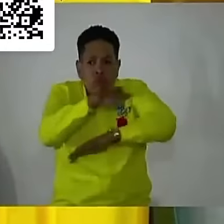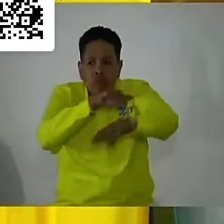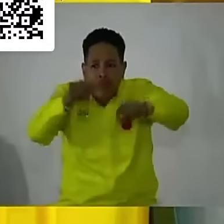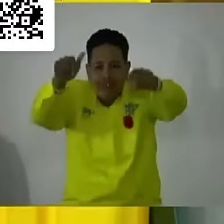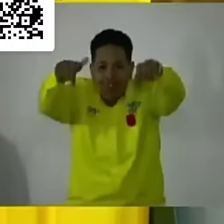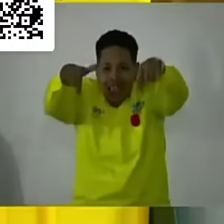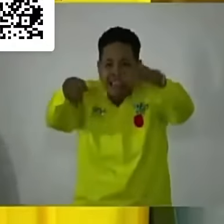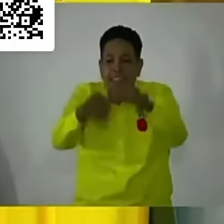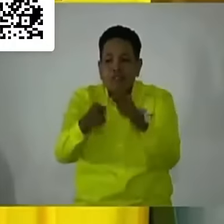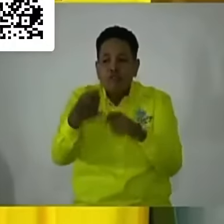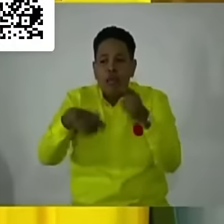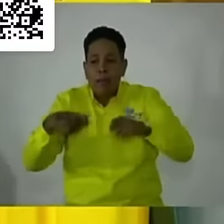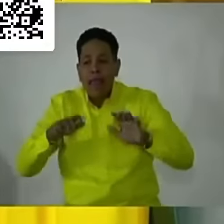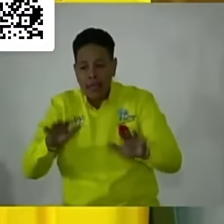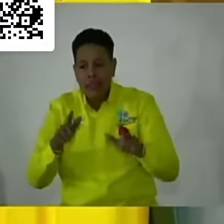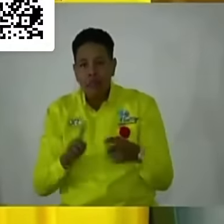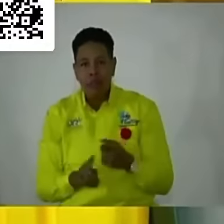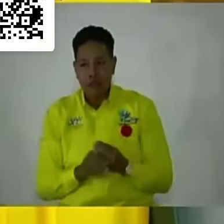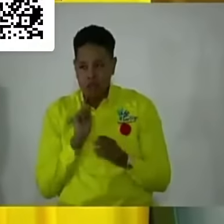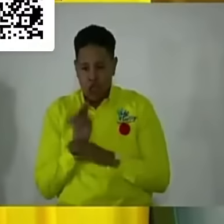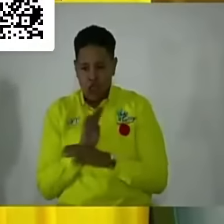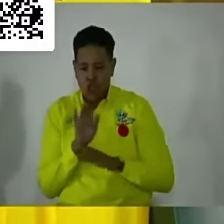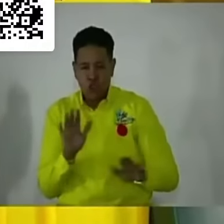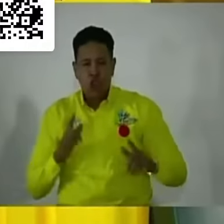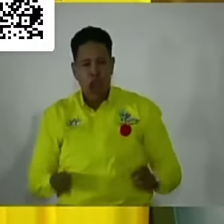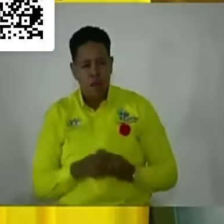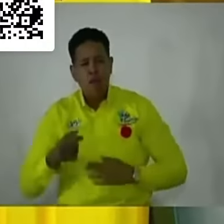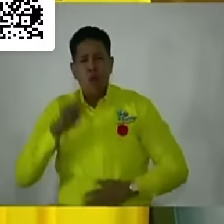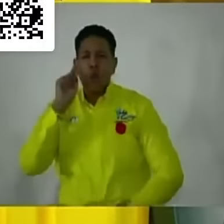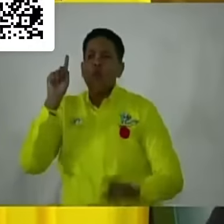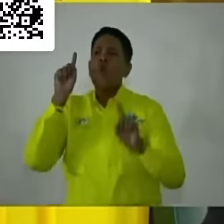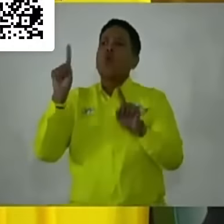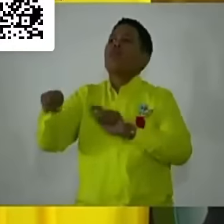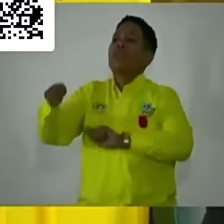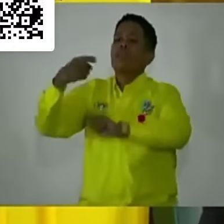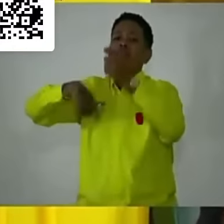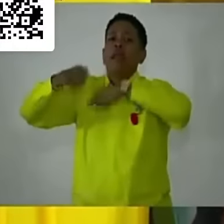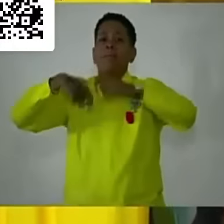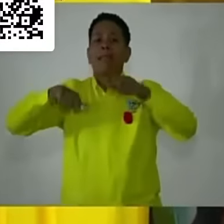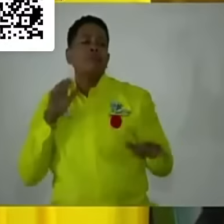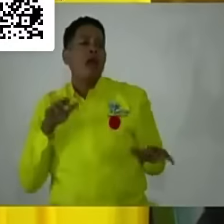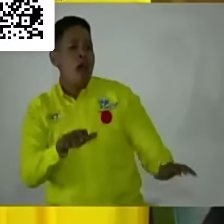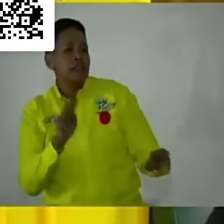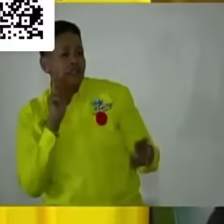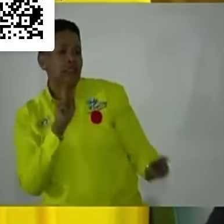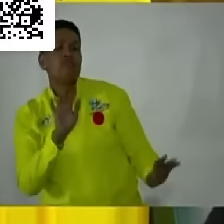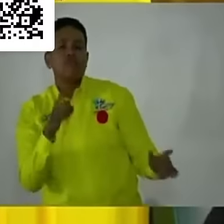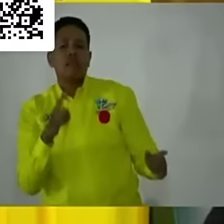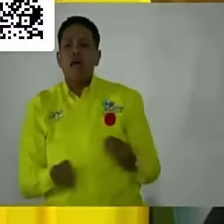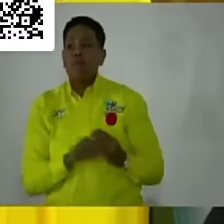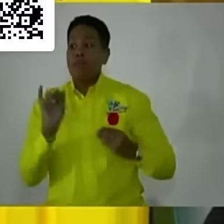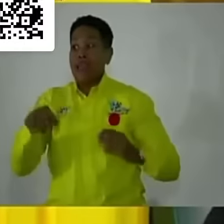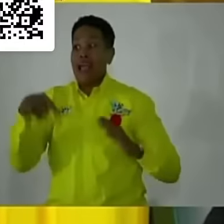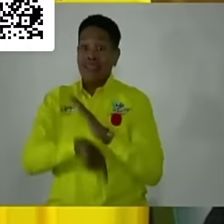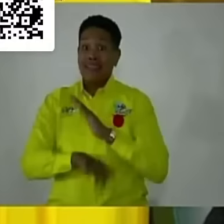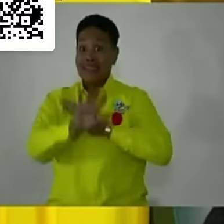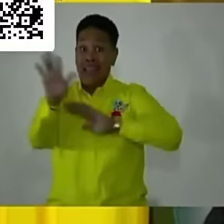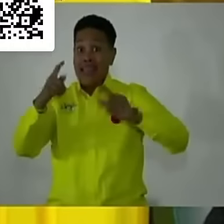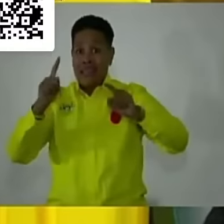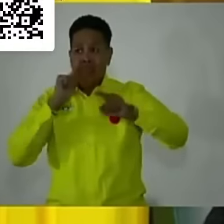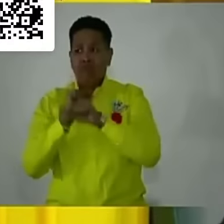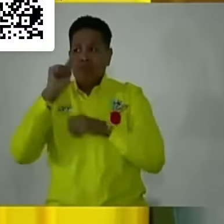this replacement industry. We are going into this replacement activity. And to that extent, it